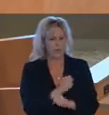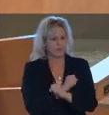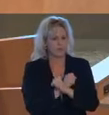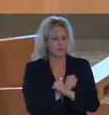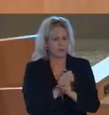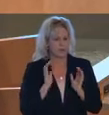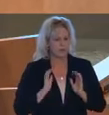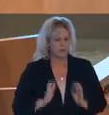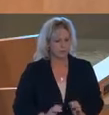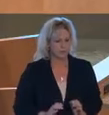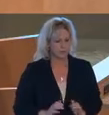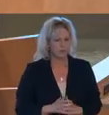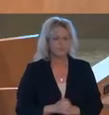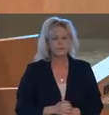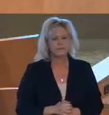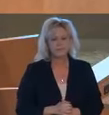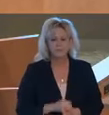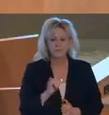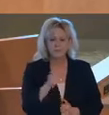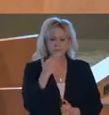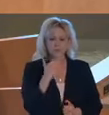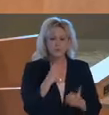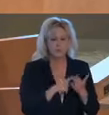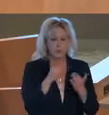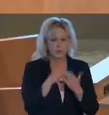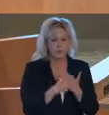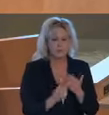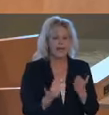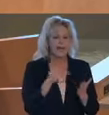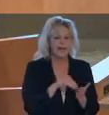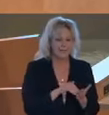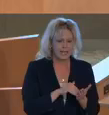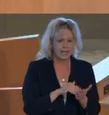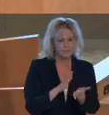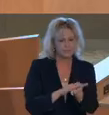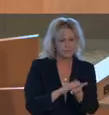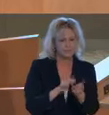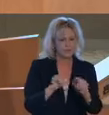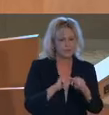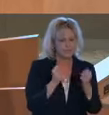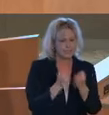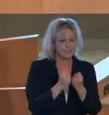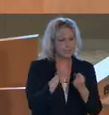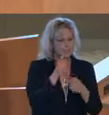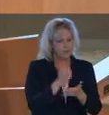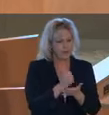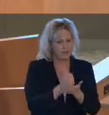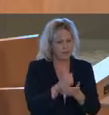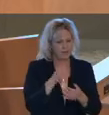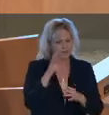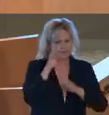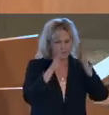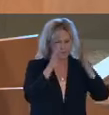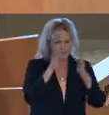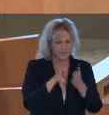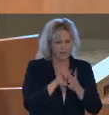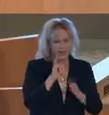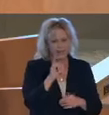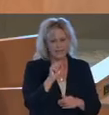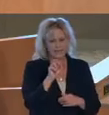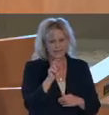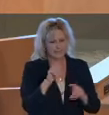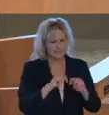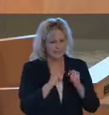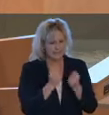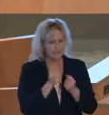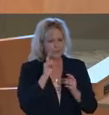to go in. So that's a great program. Again, kudos to the team to put that together, our ISD team for